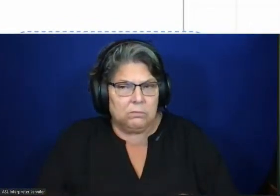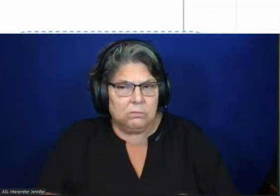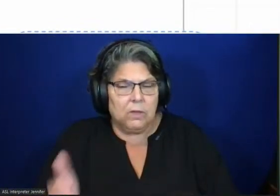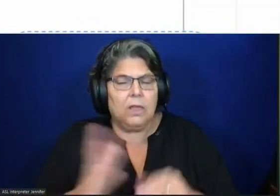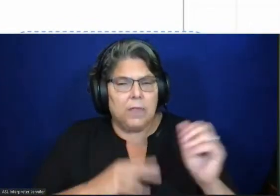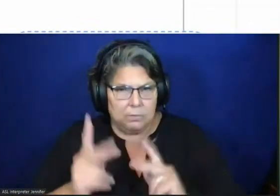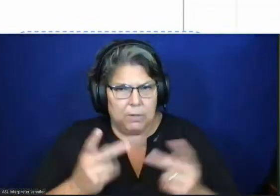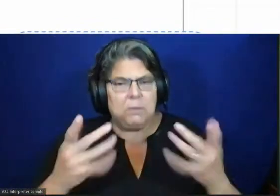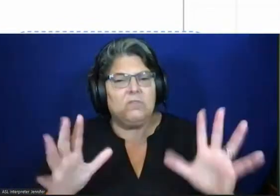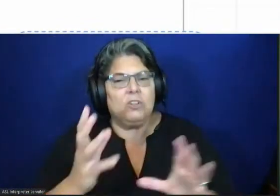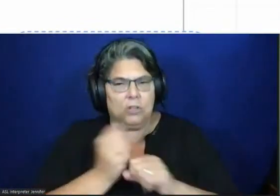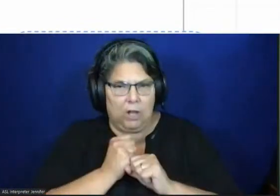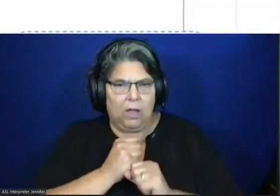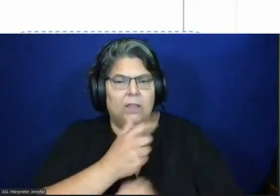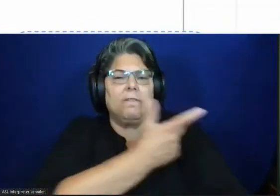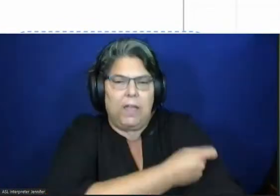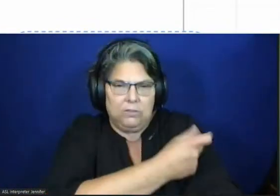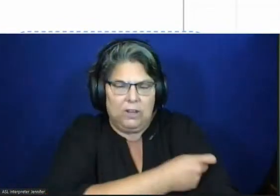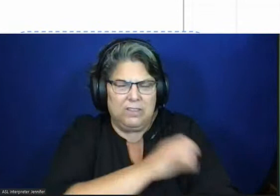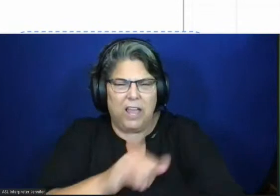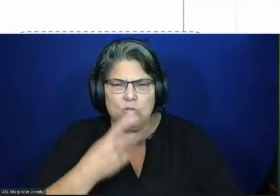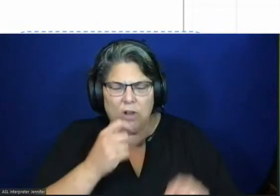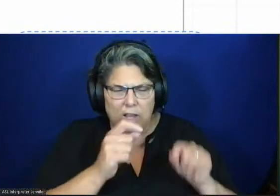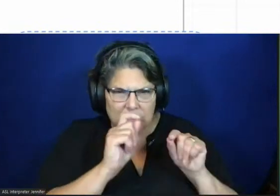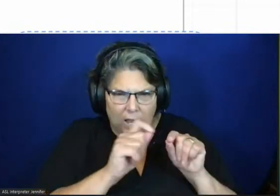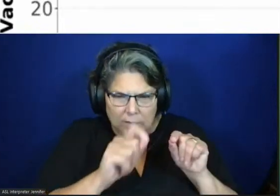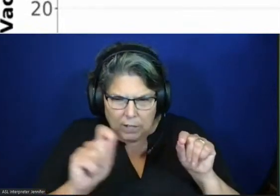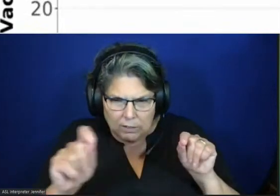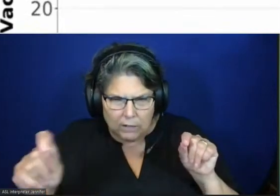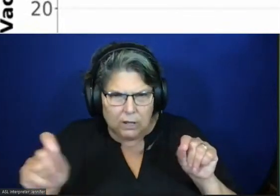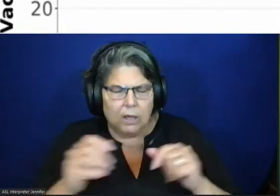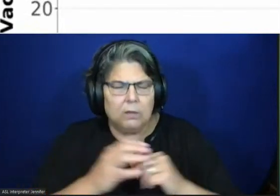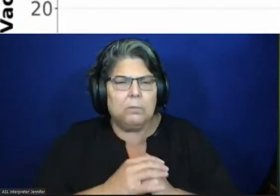are vaccinated, who are in the dotted red line.